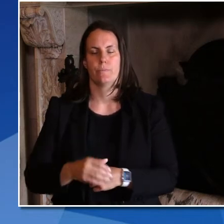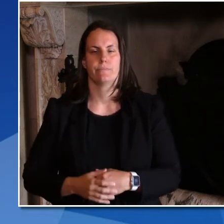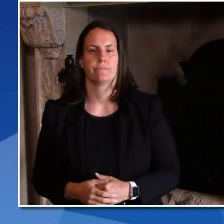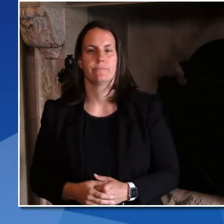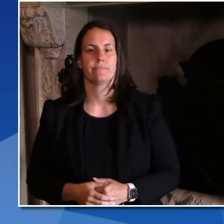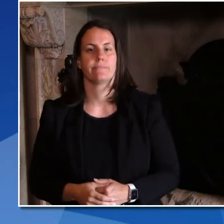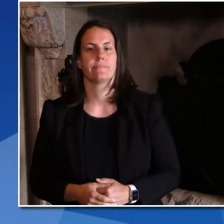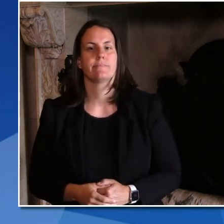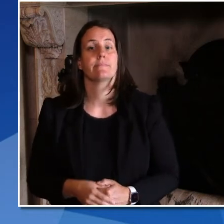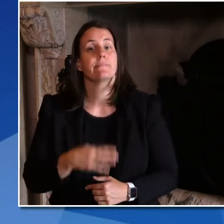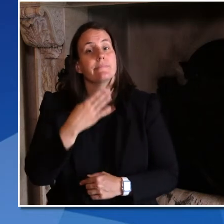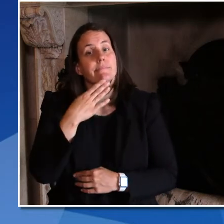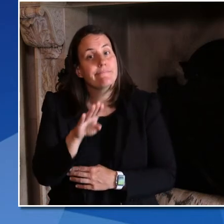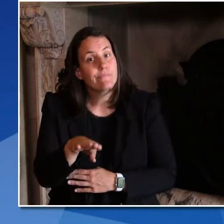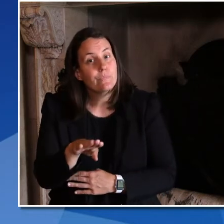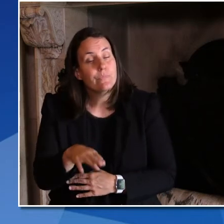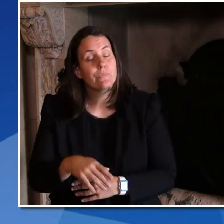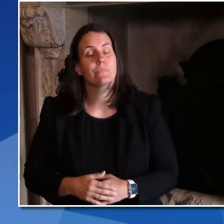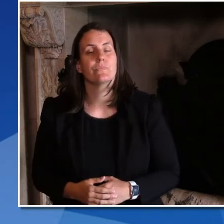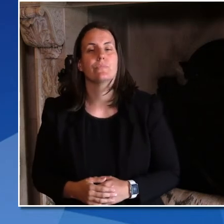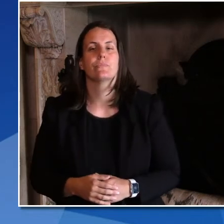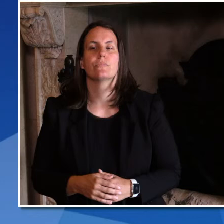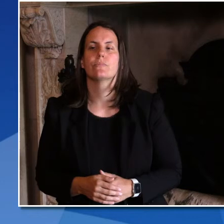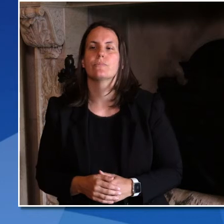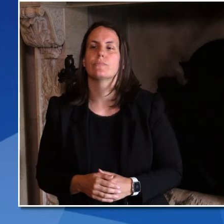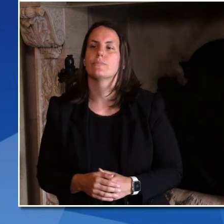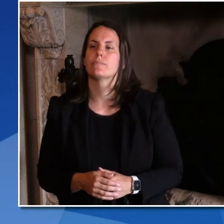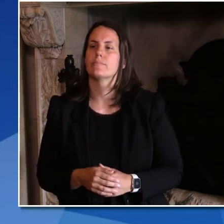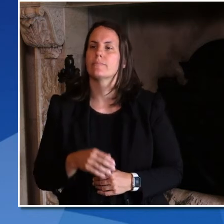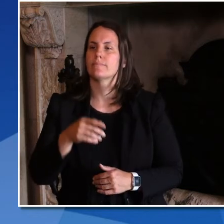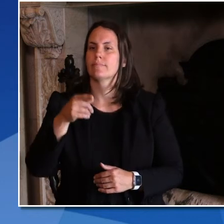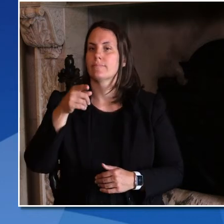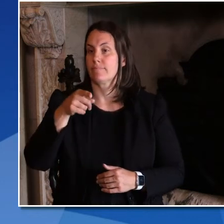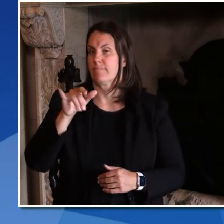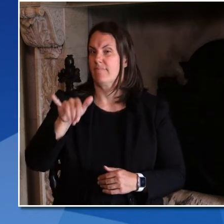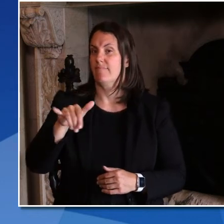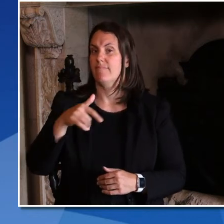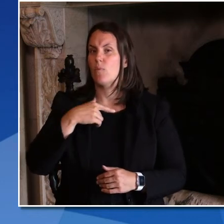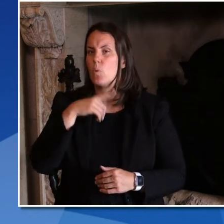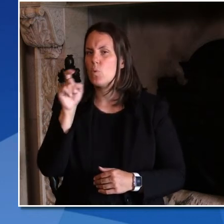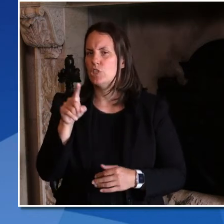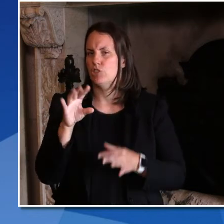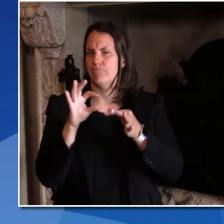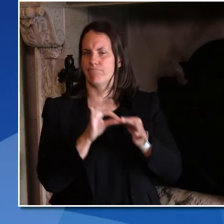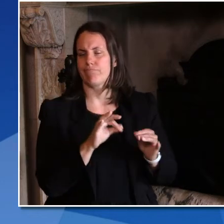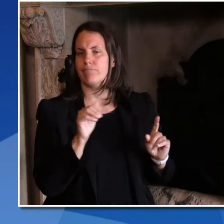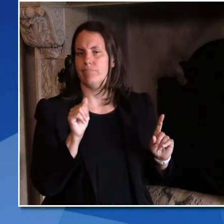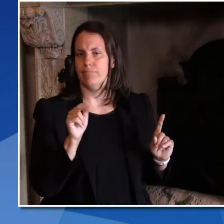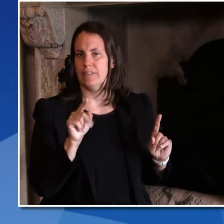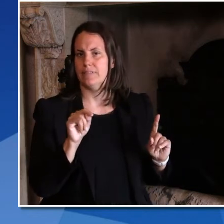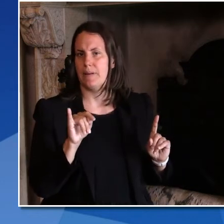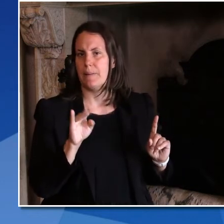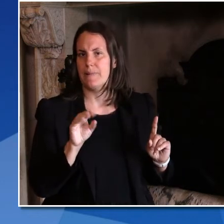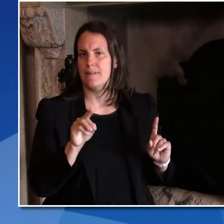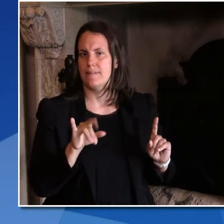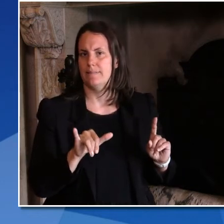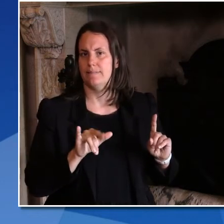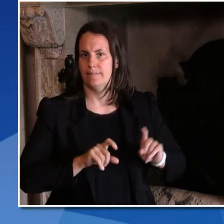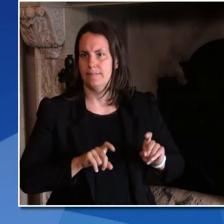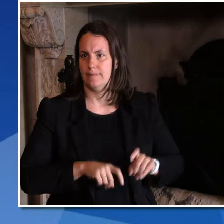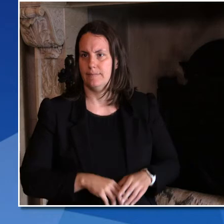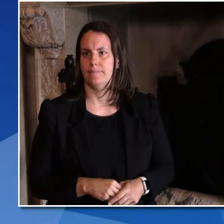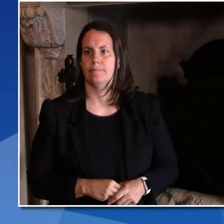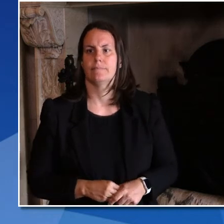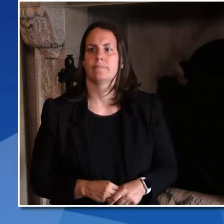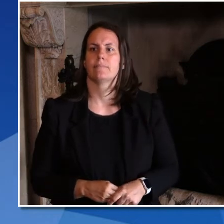Good afternoon. Sort of on antibodies. Can you talk a little bit about why are people recovering